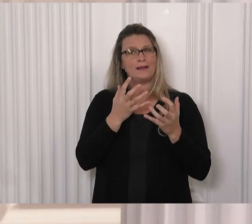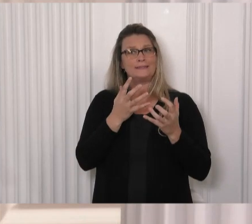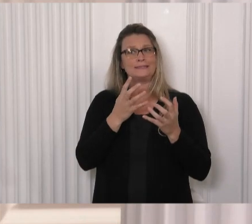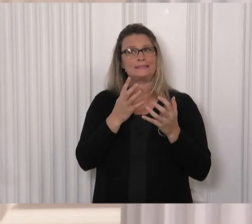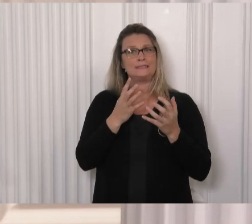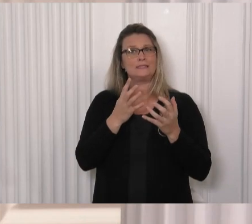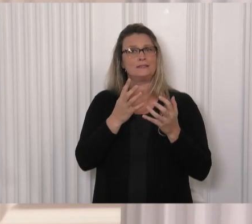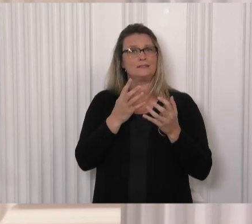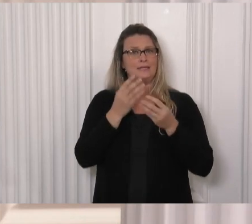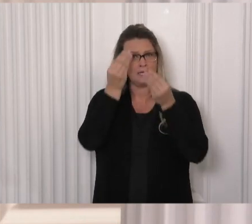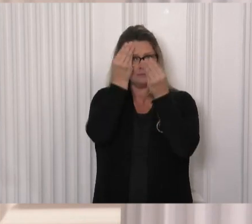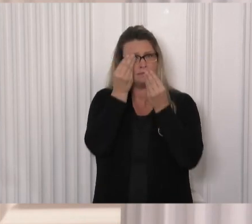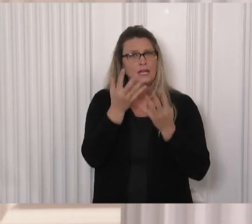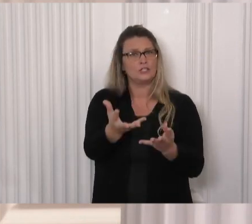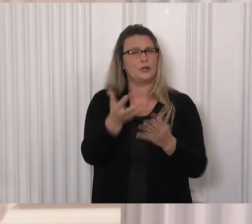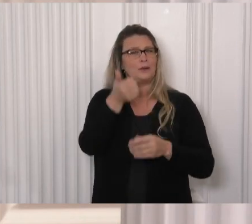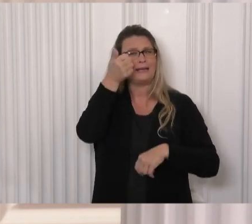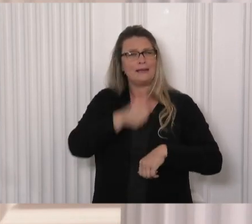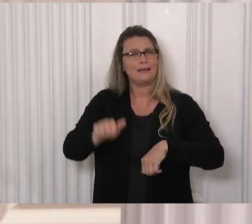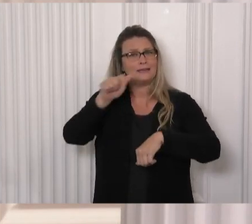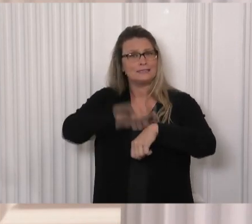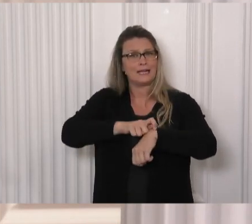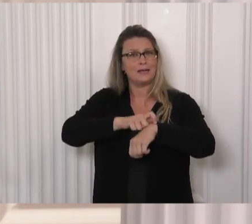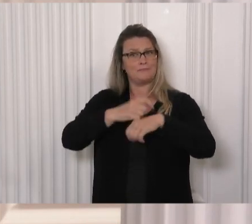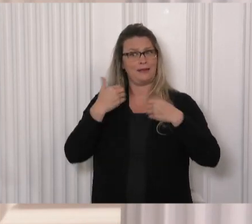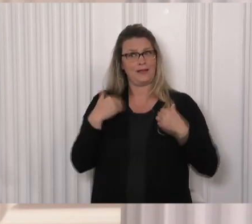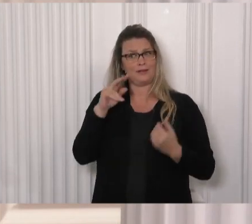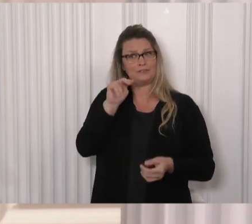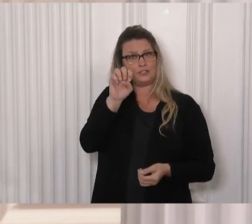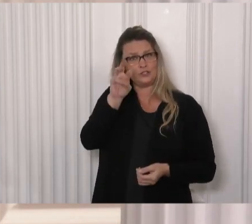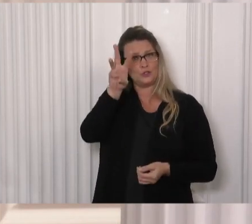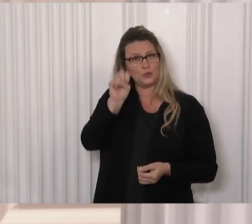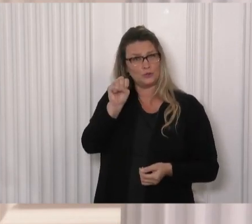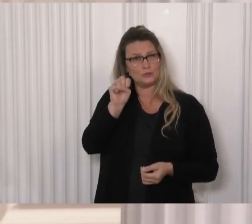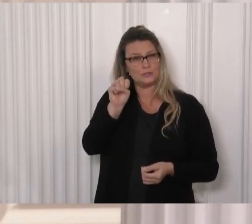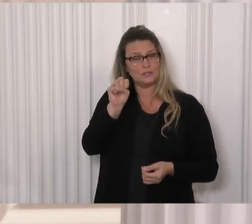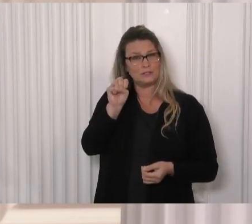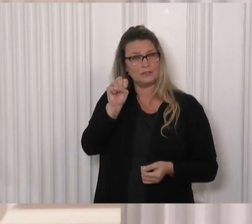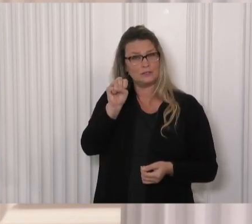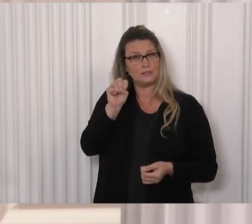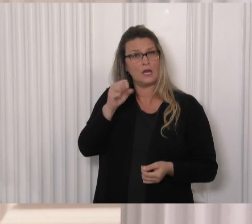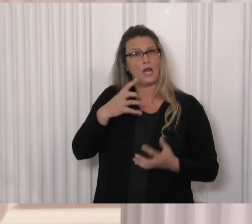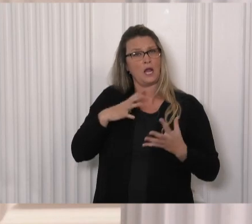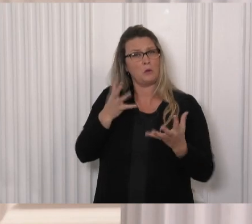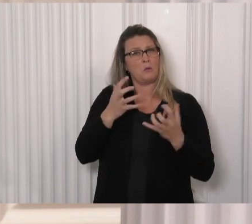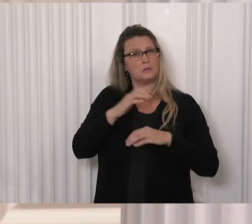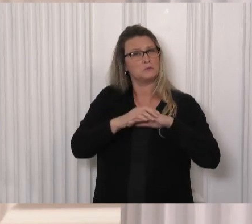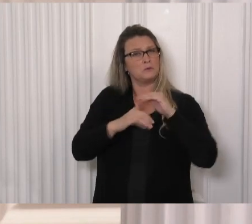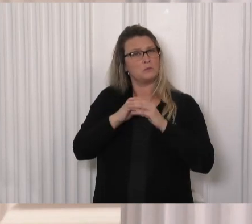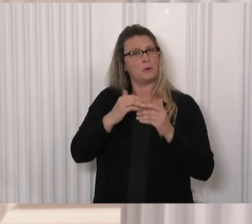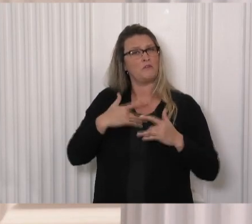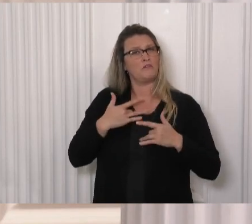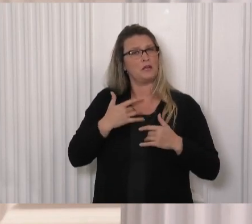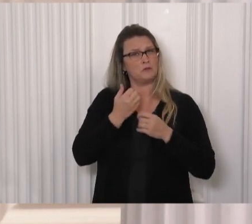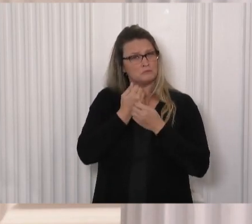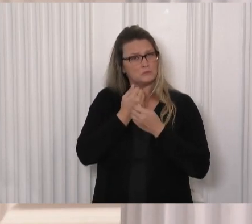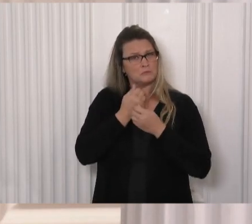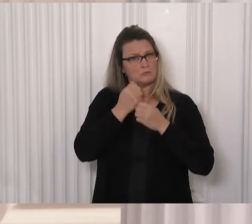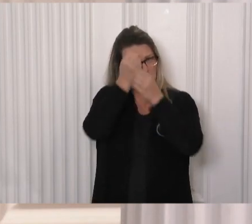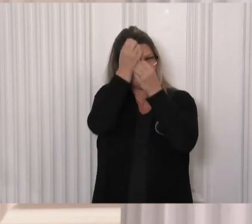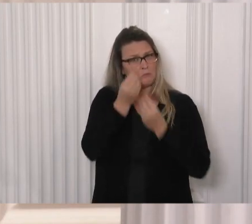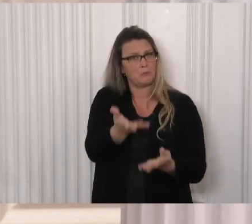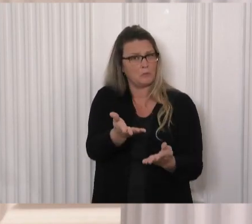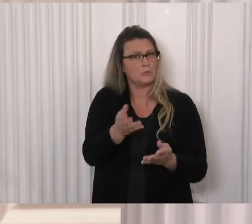have any news whatsoever or feel a need to be able to talk to you. It's important that all of